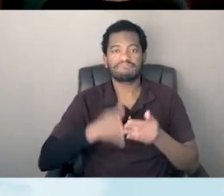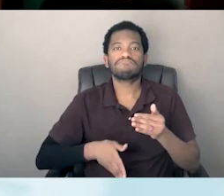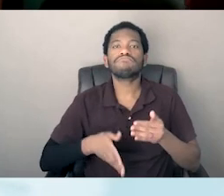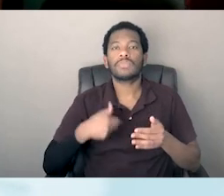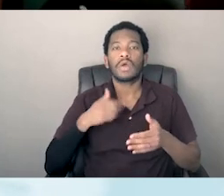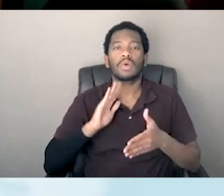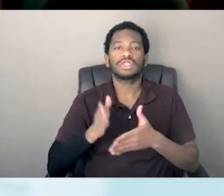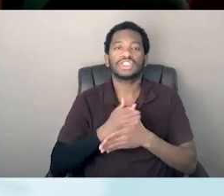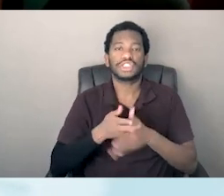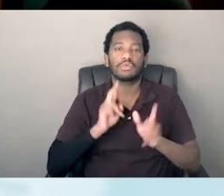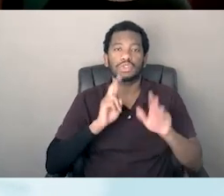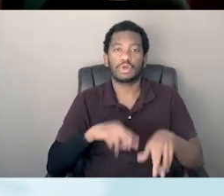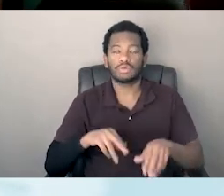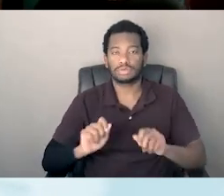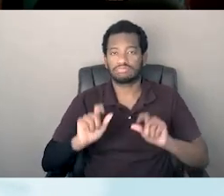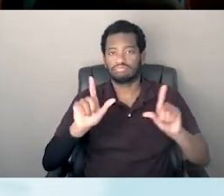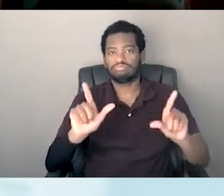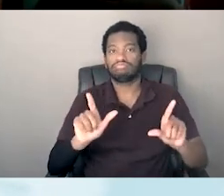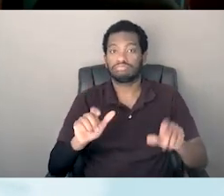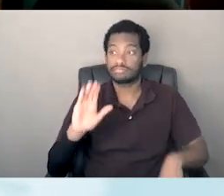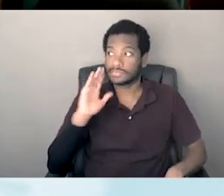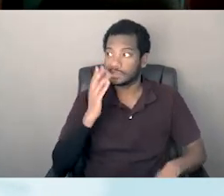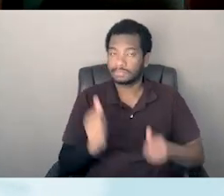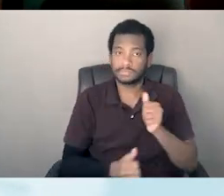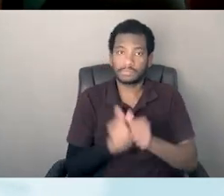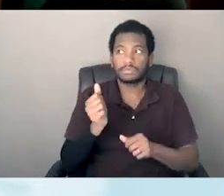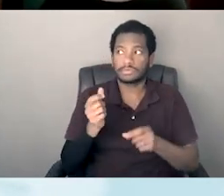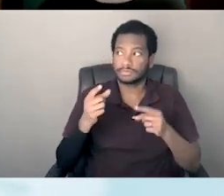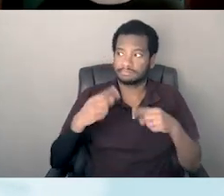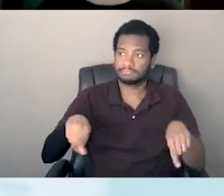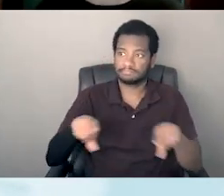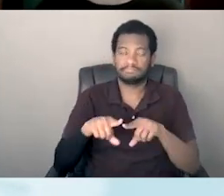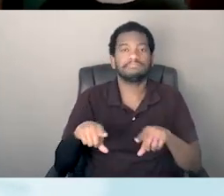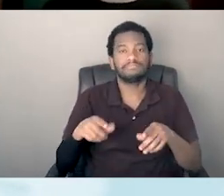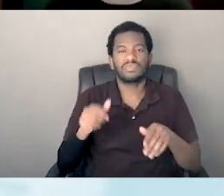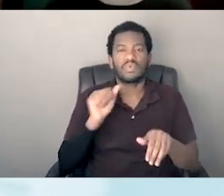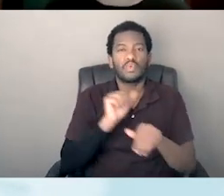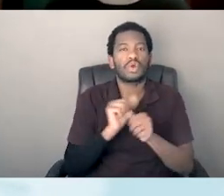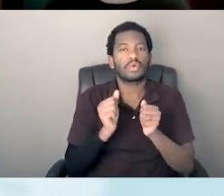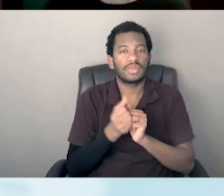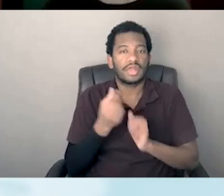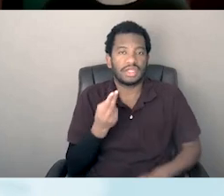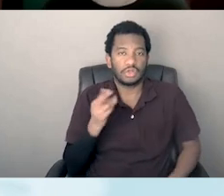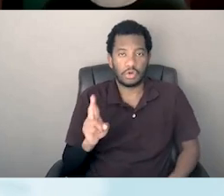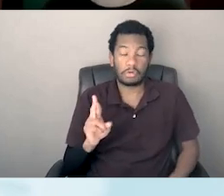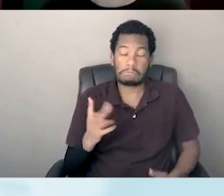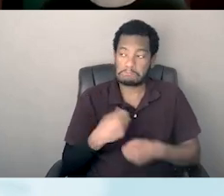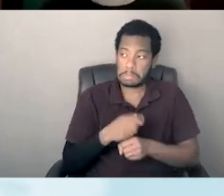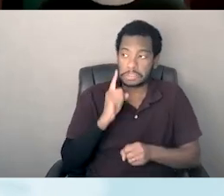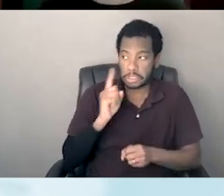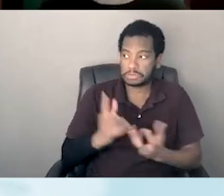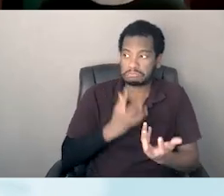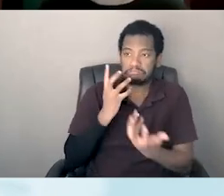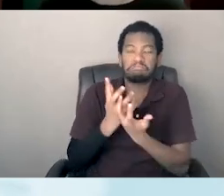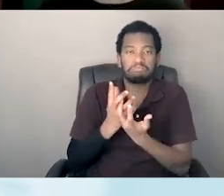results. It looks like most of us with human services, which makes a lot of sense since this toolkit was written for human